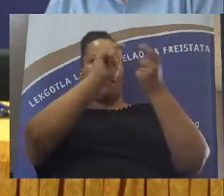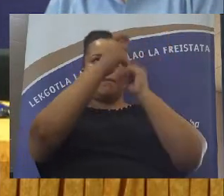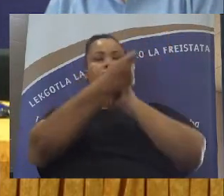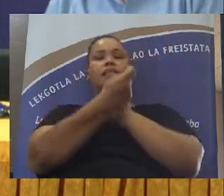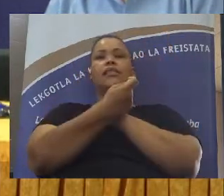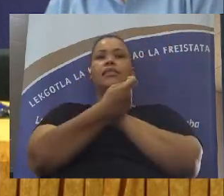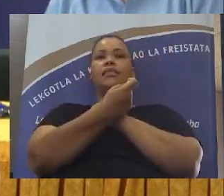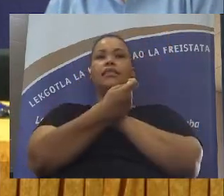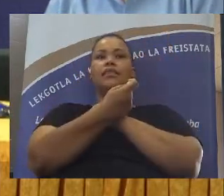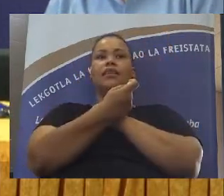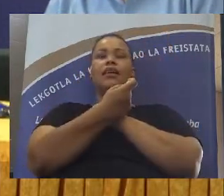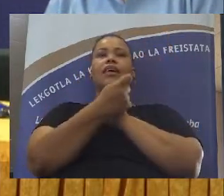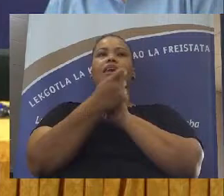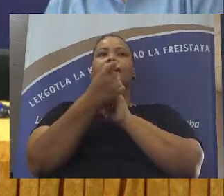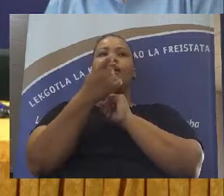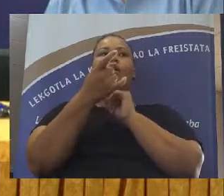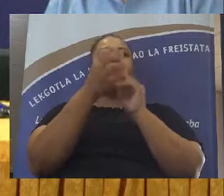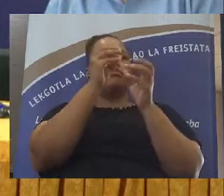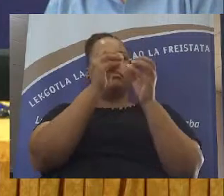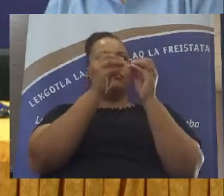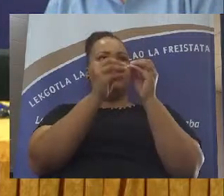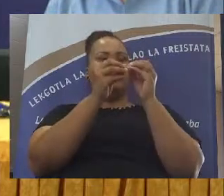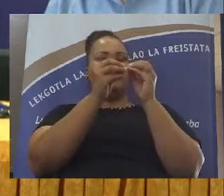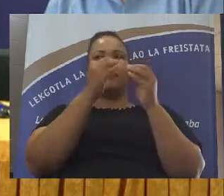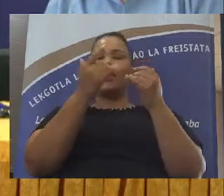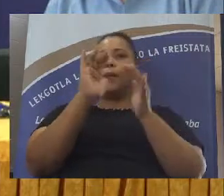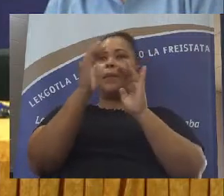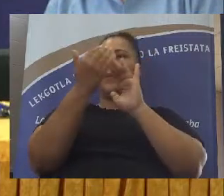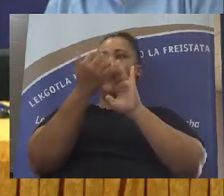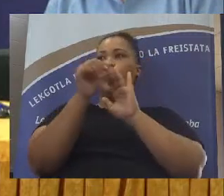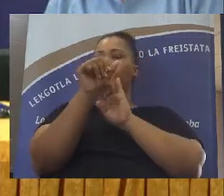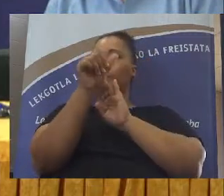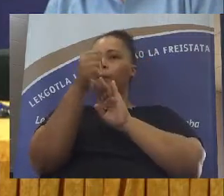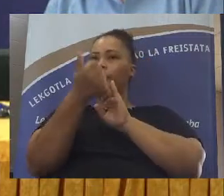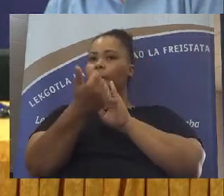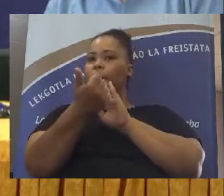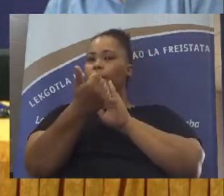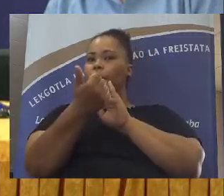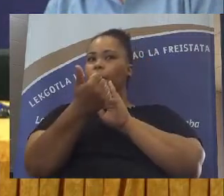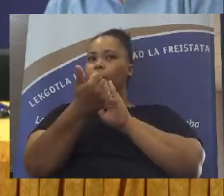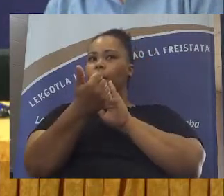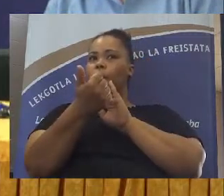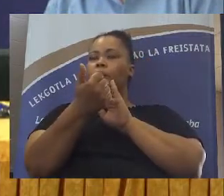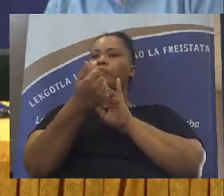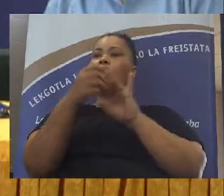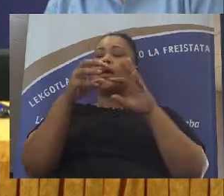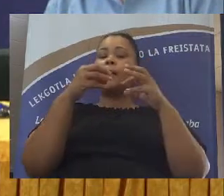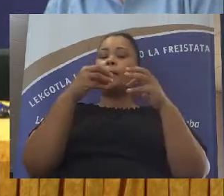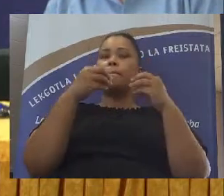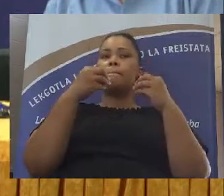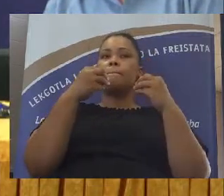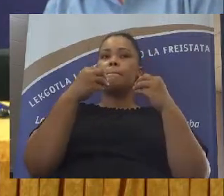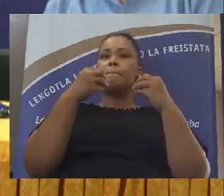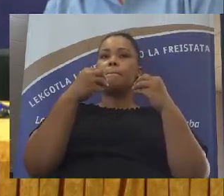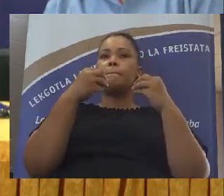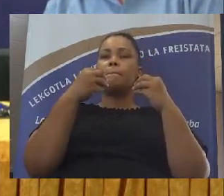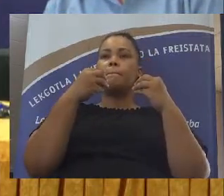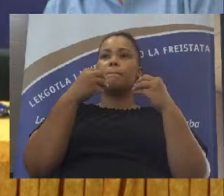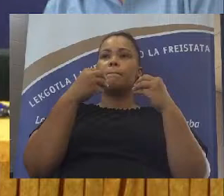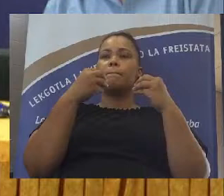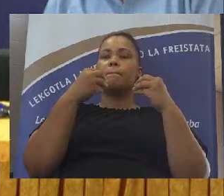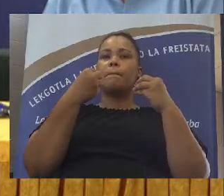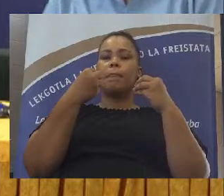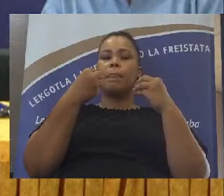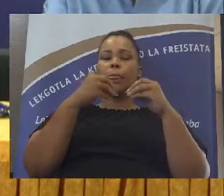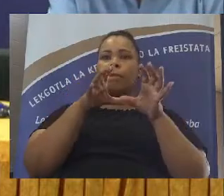Then you get a different approach that deals directly. So where small enterprises'